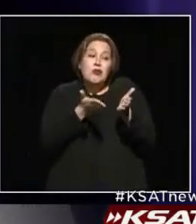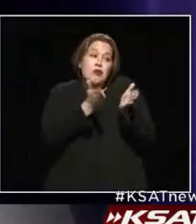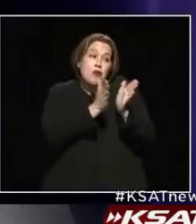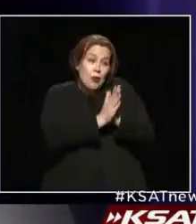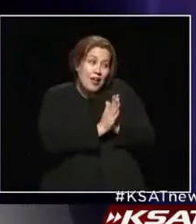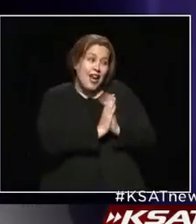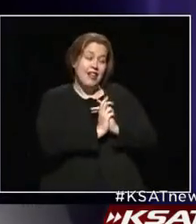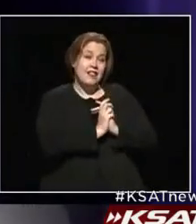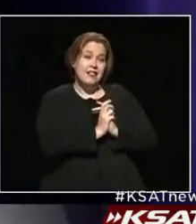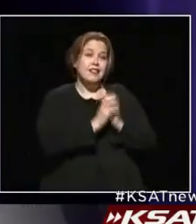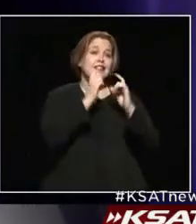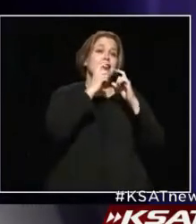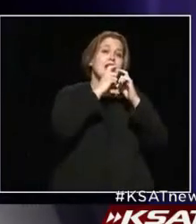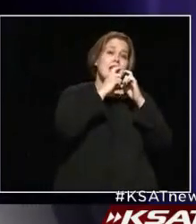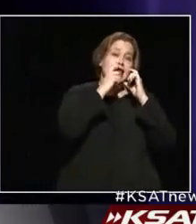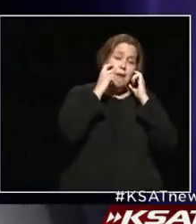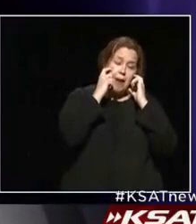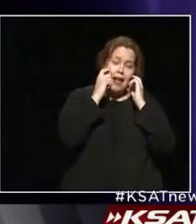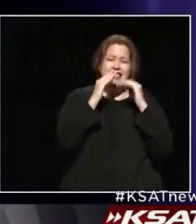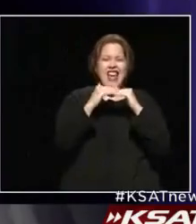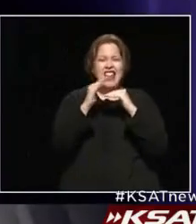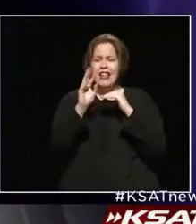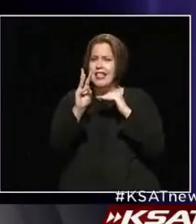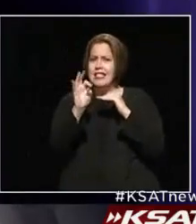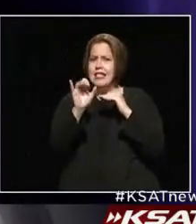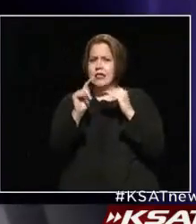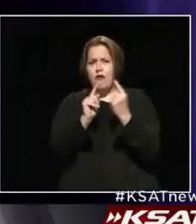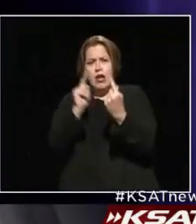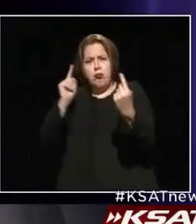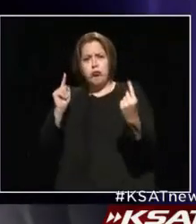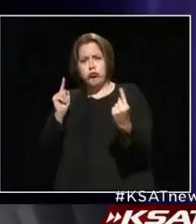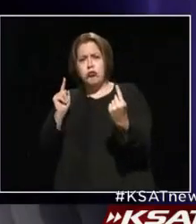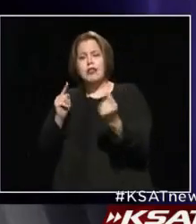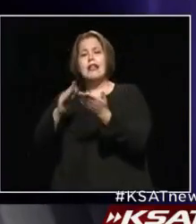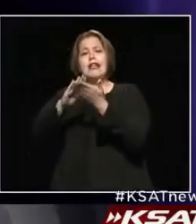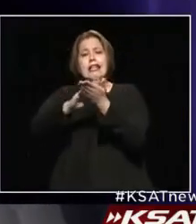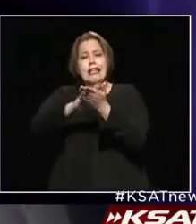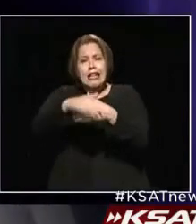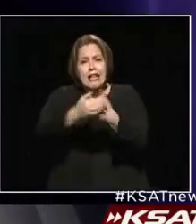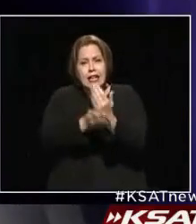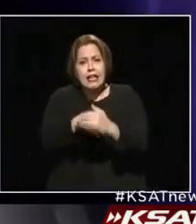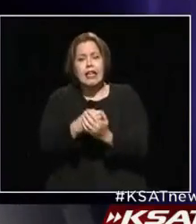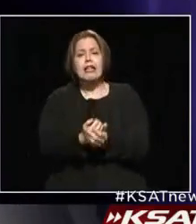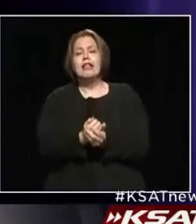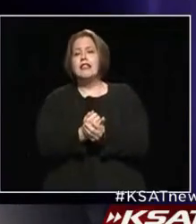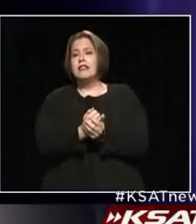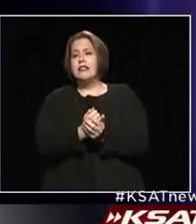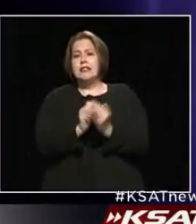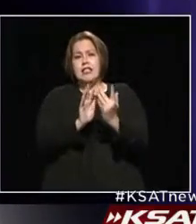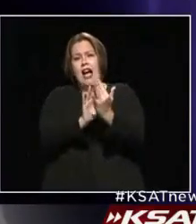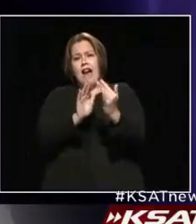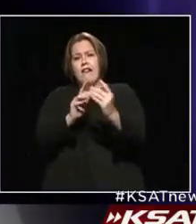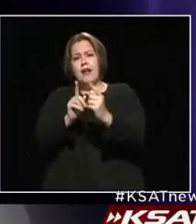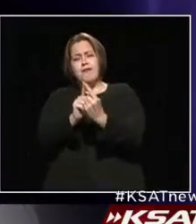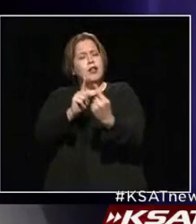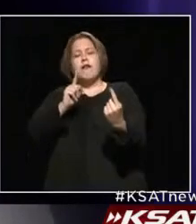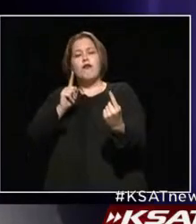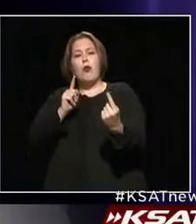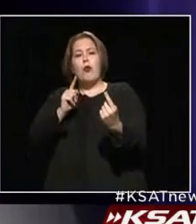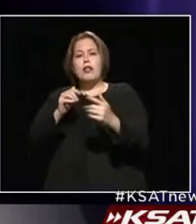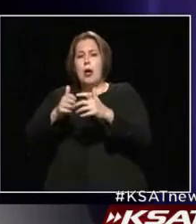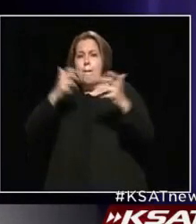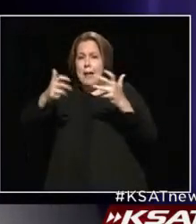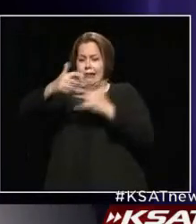do, the face masks, at least 6 feet away from each other, sanitation, stay away from inside density